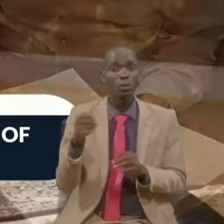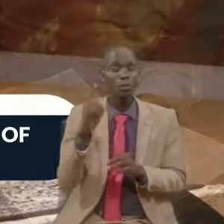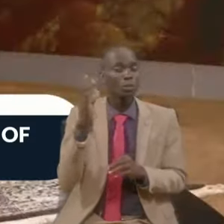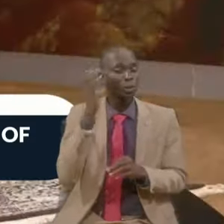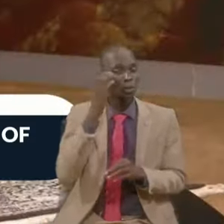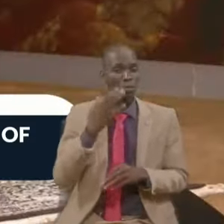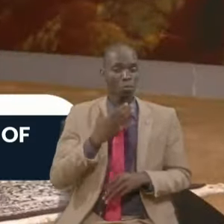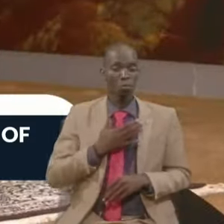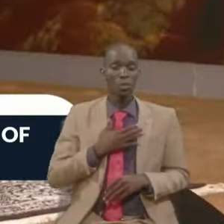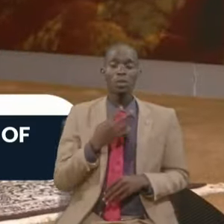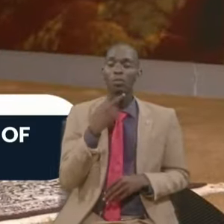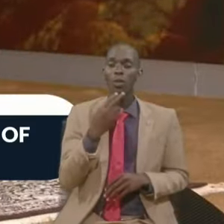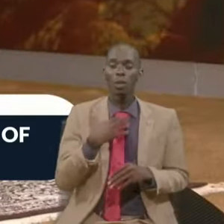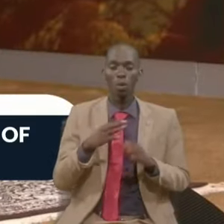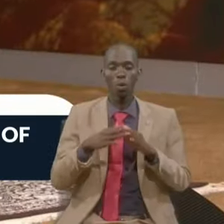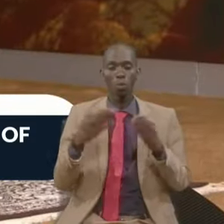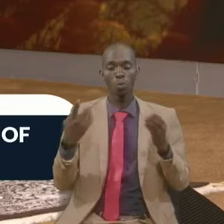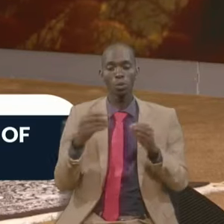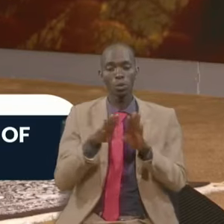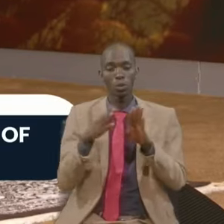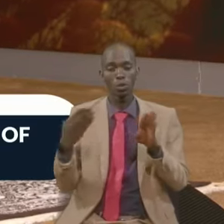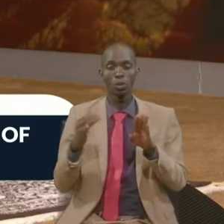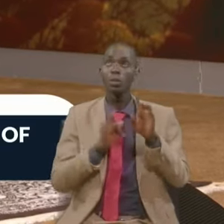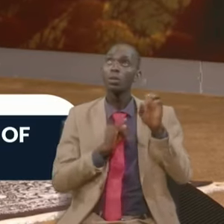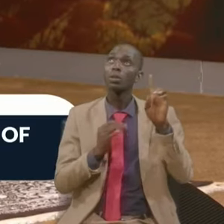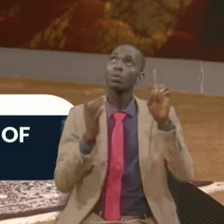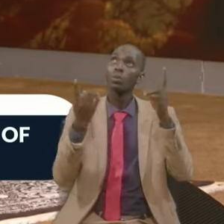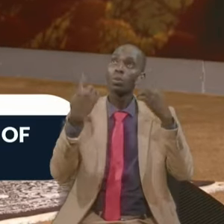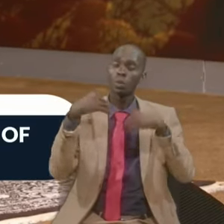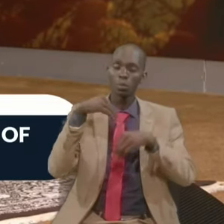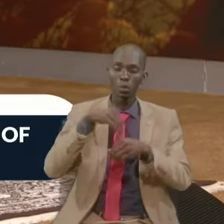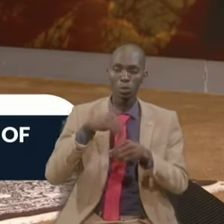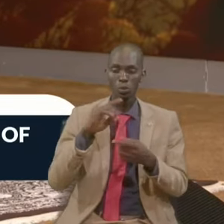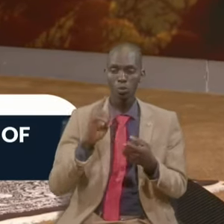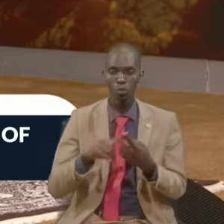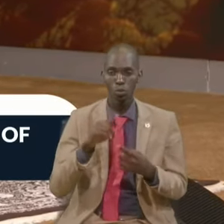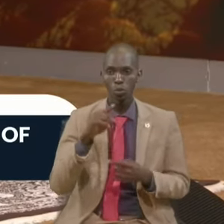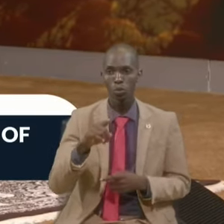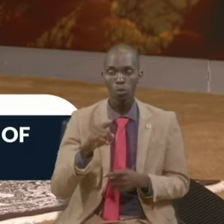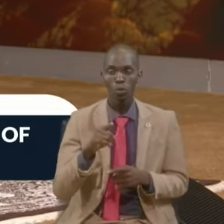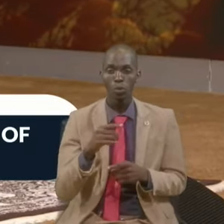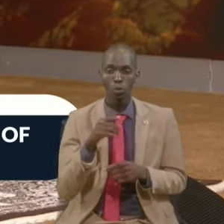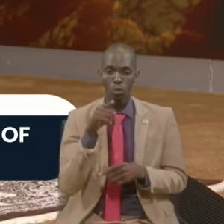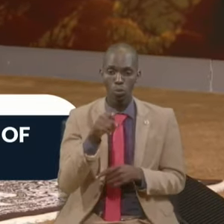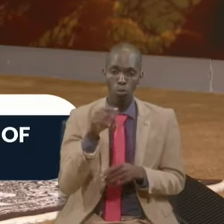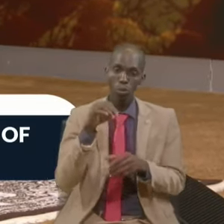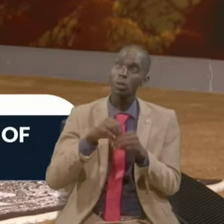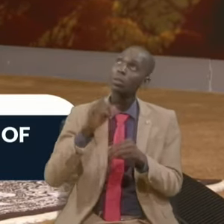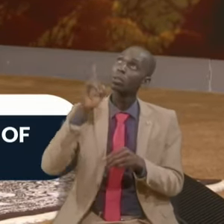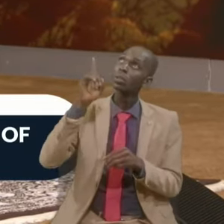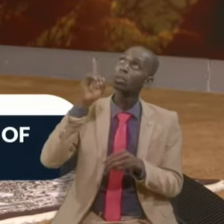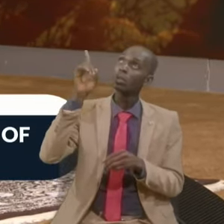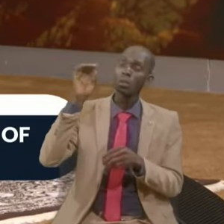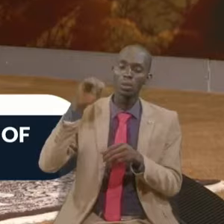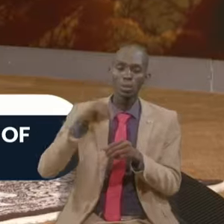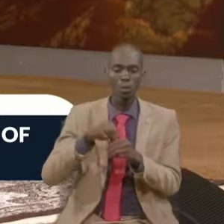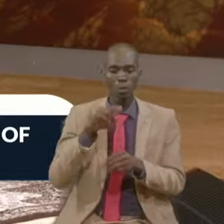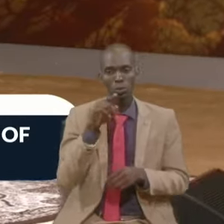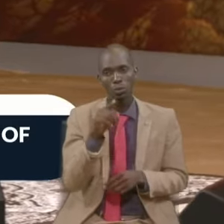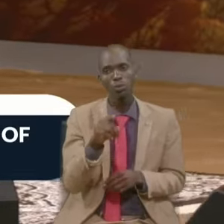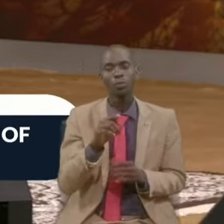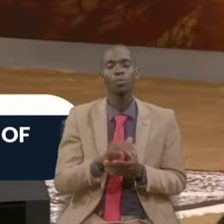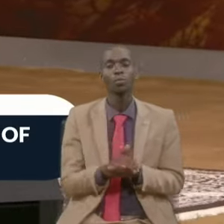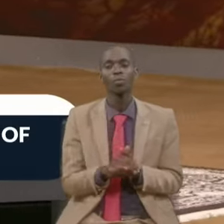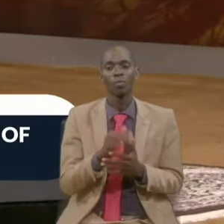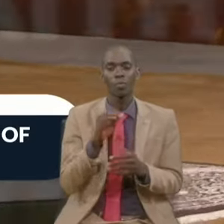and opens the door, I will come in unto him. You in him and he in you.